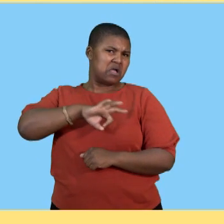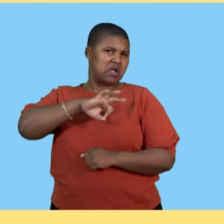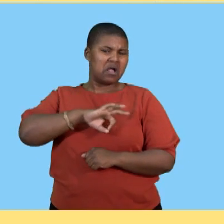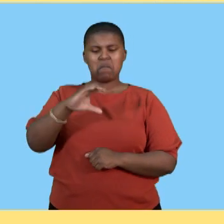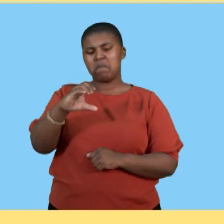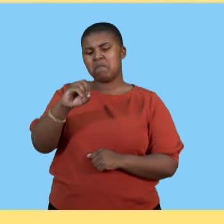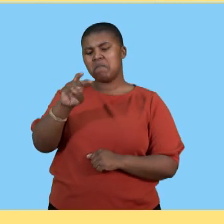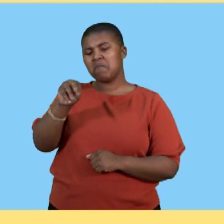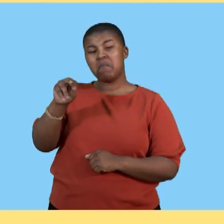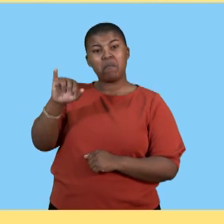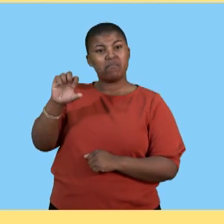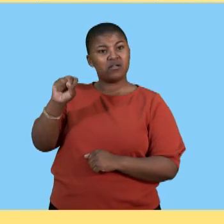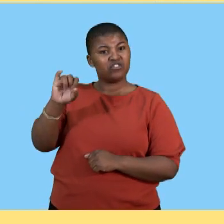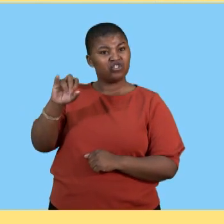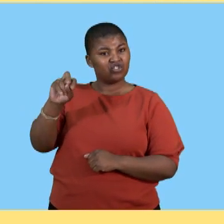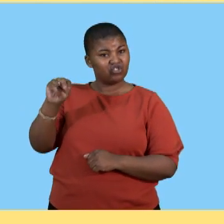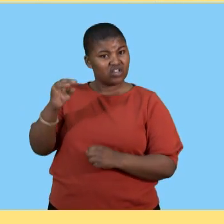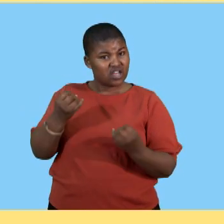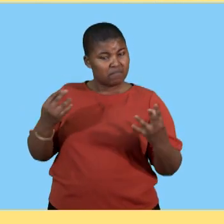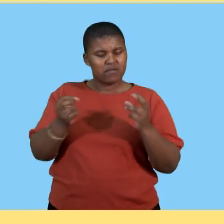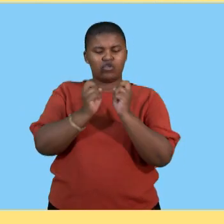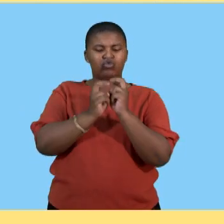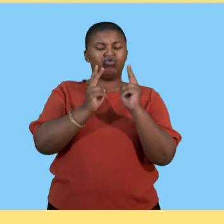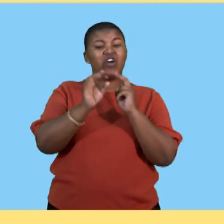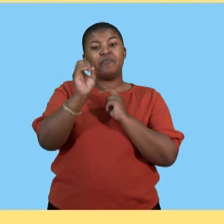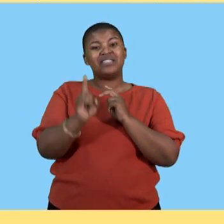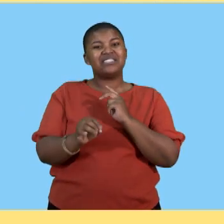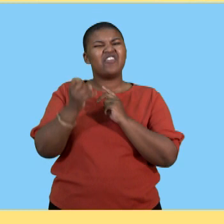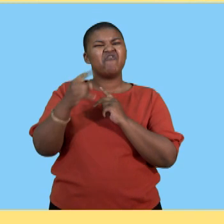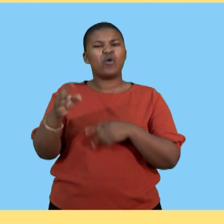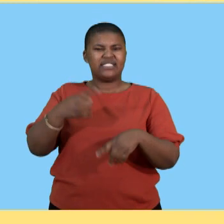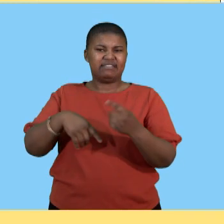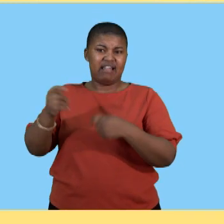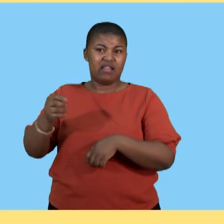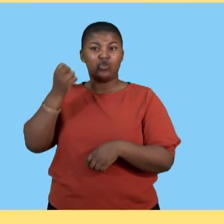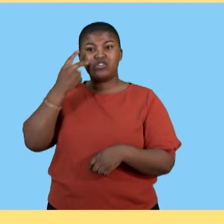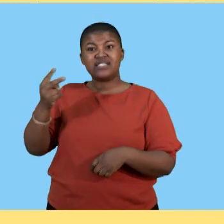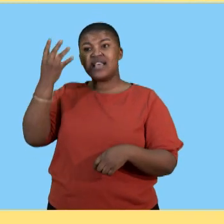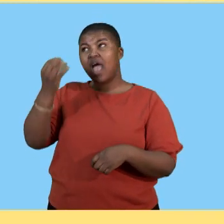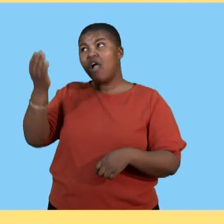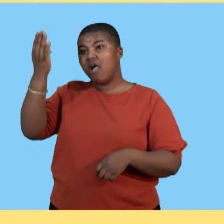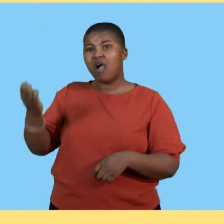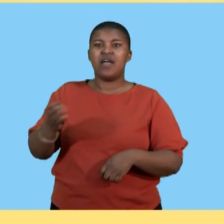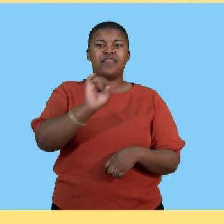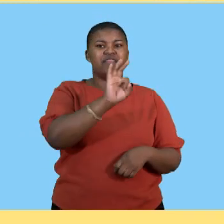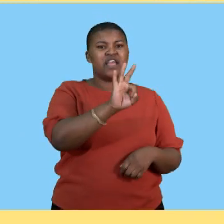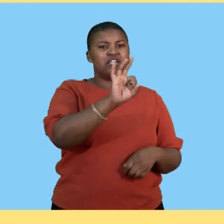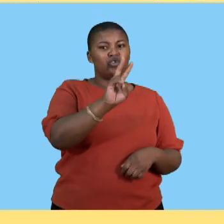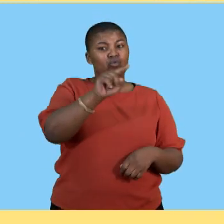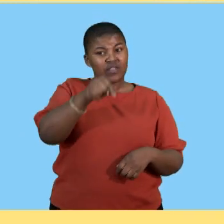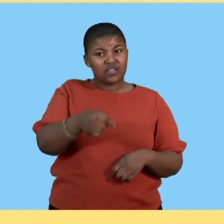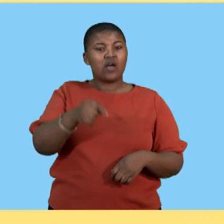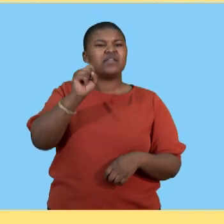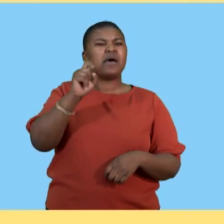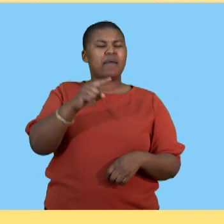of sales. So we come to our commission income here, and then we see we have 32,000. That